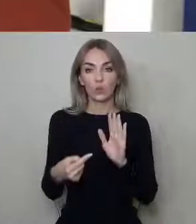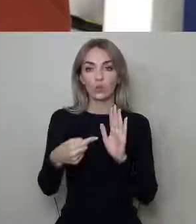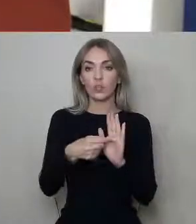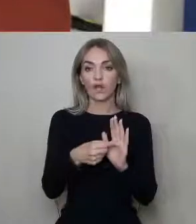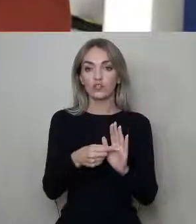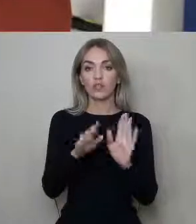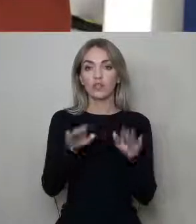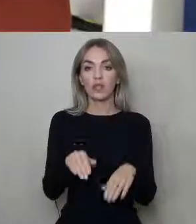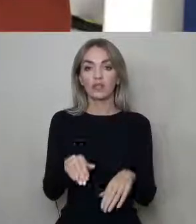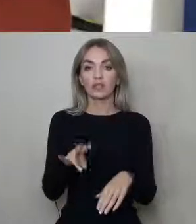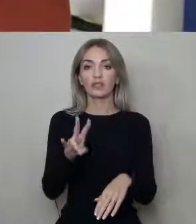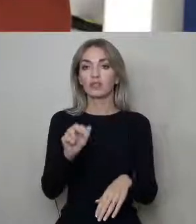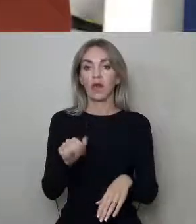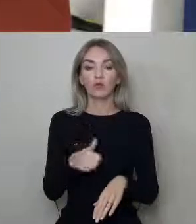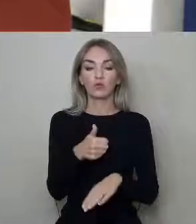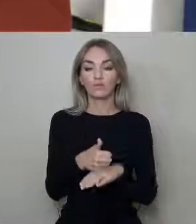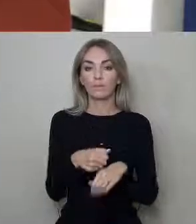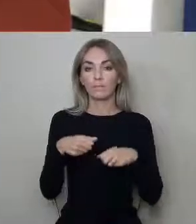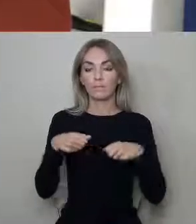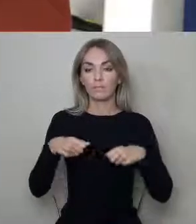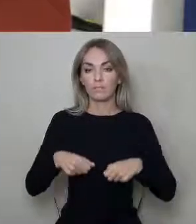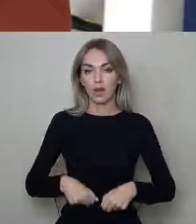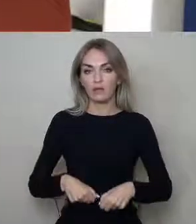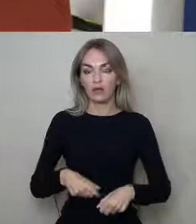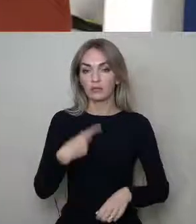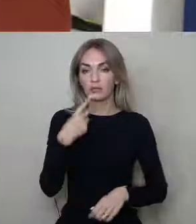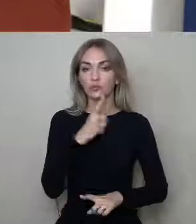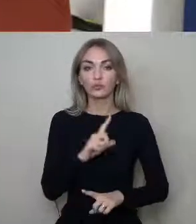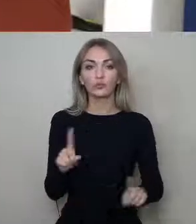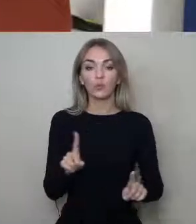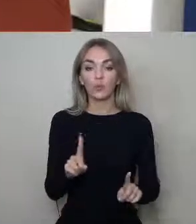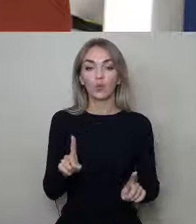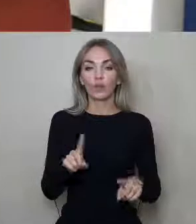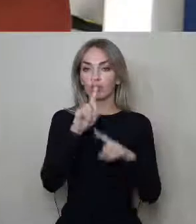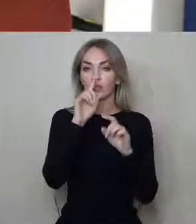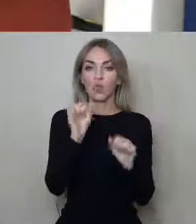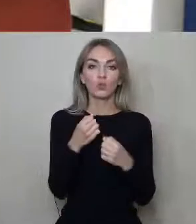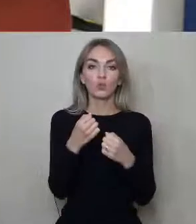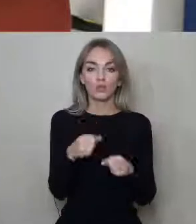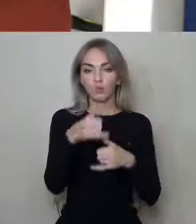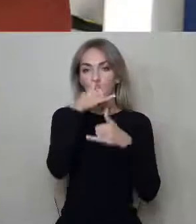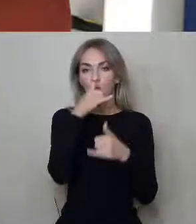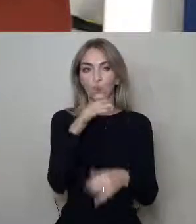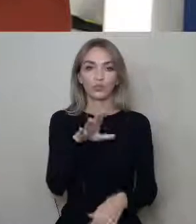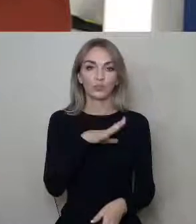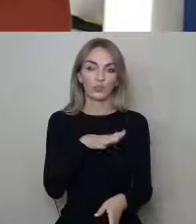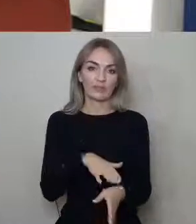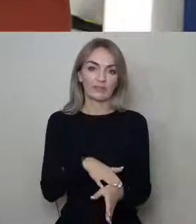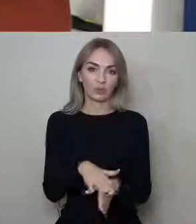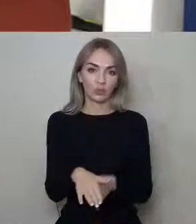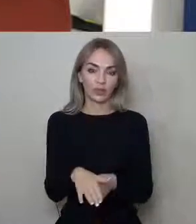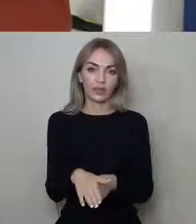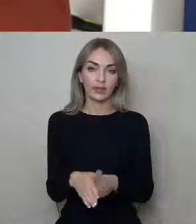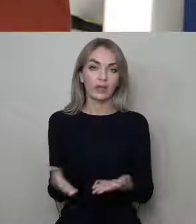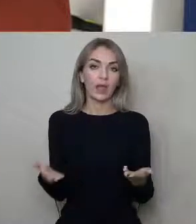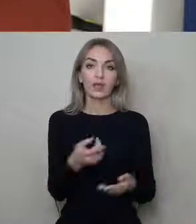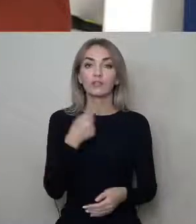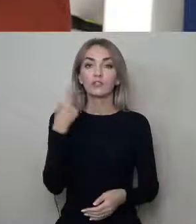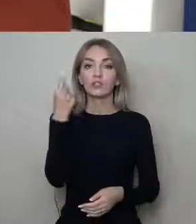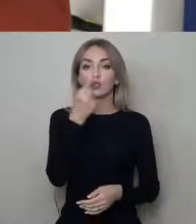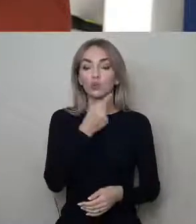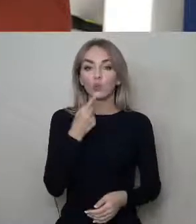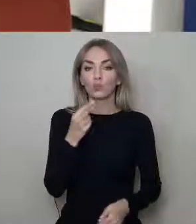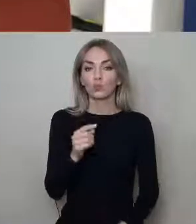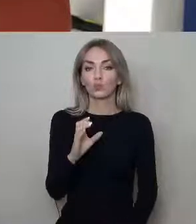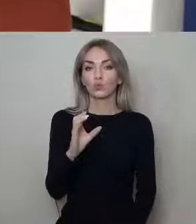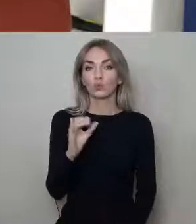came to a very interesting conclusion referring to the rule of law, the Gestastian case. So they said that if